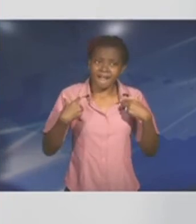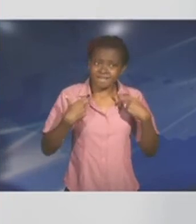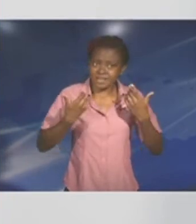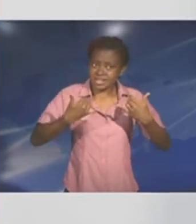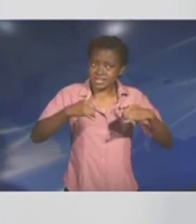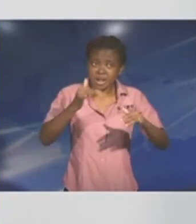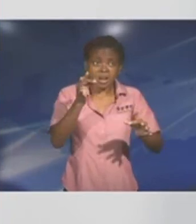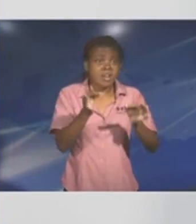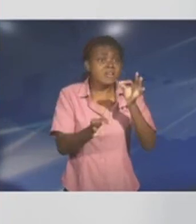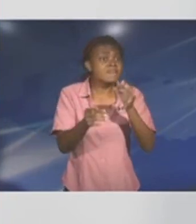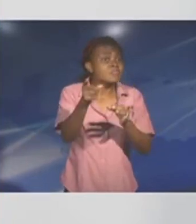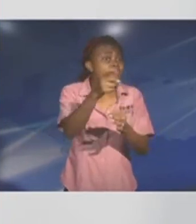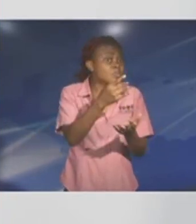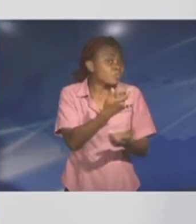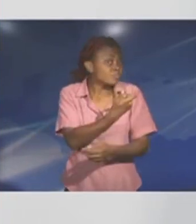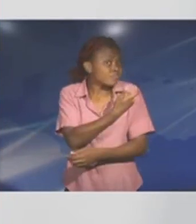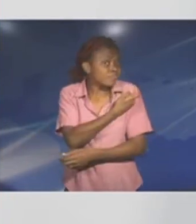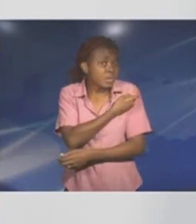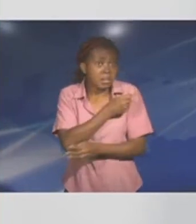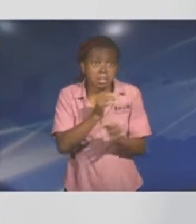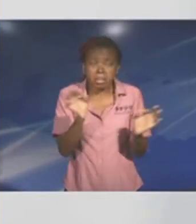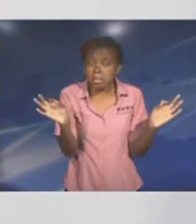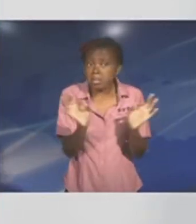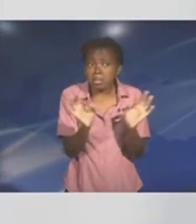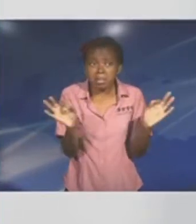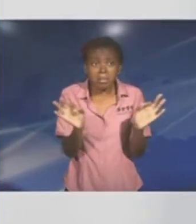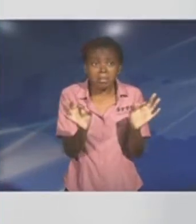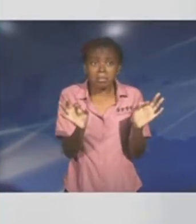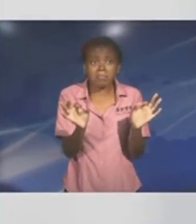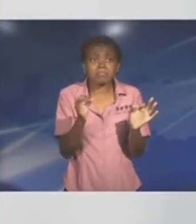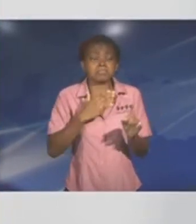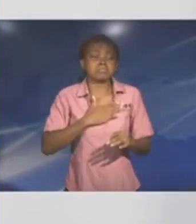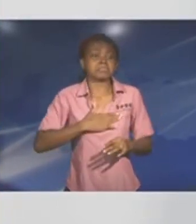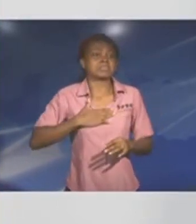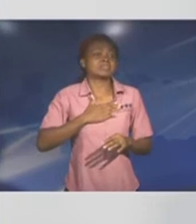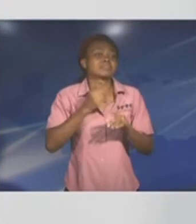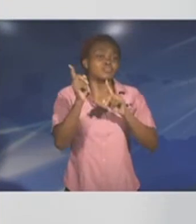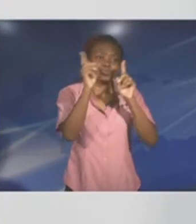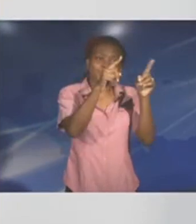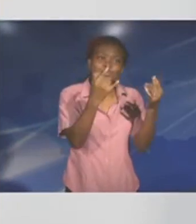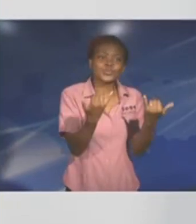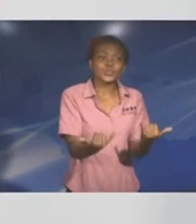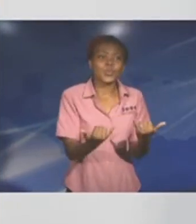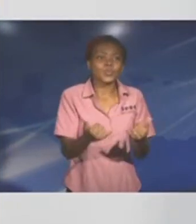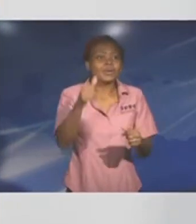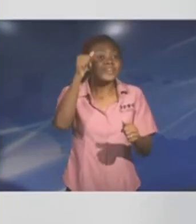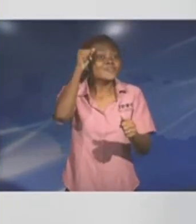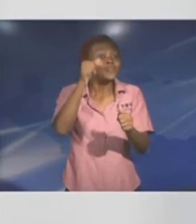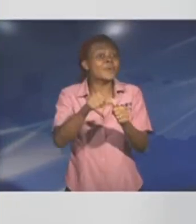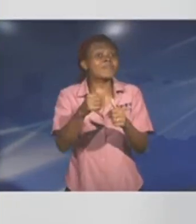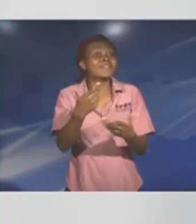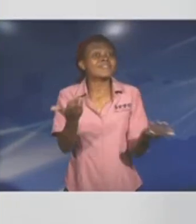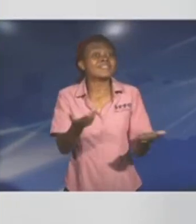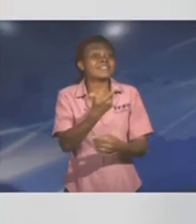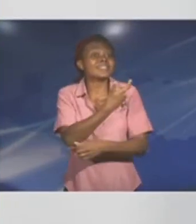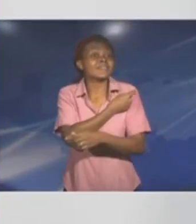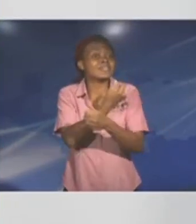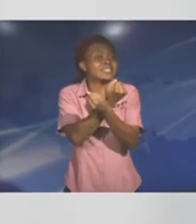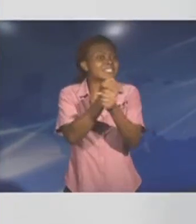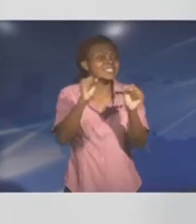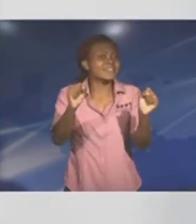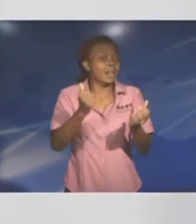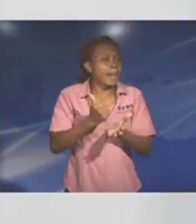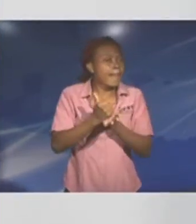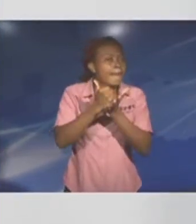not received your COVID-19 vaccine yet, please get yours now. Remember, the vaccines are safe, effective,